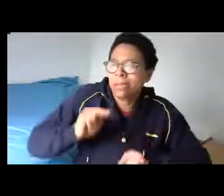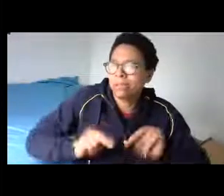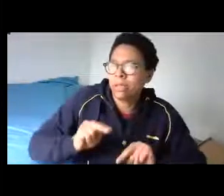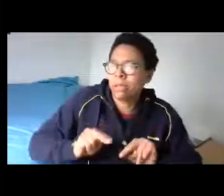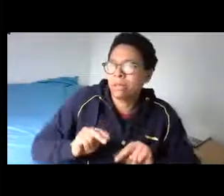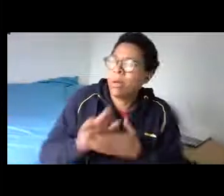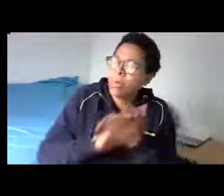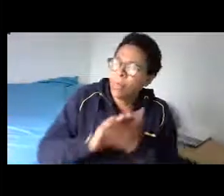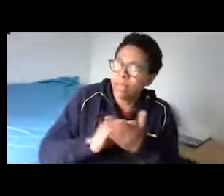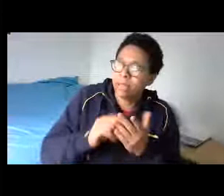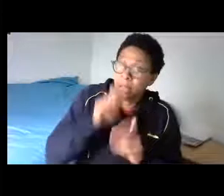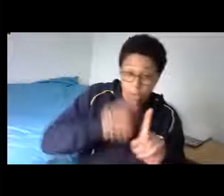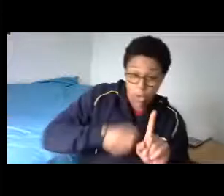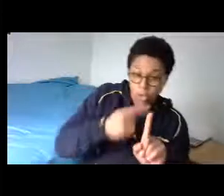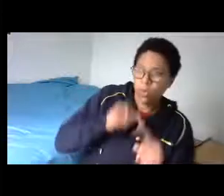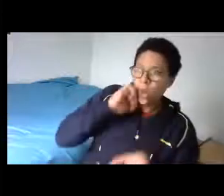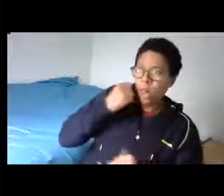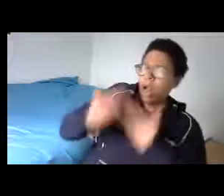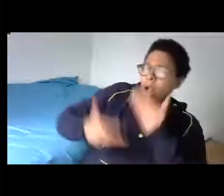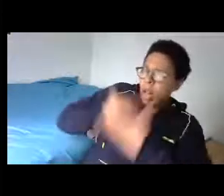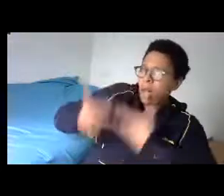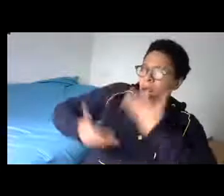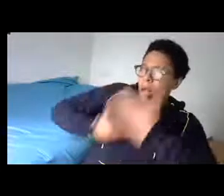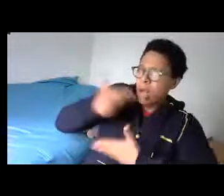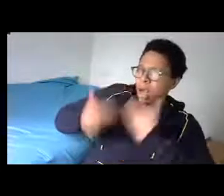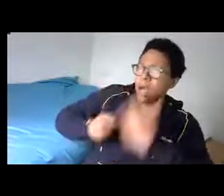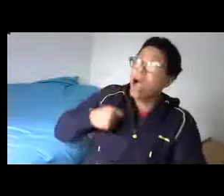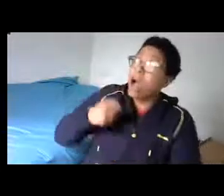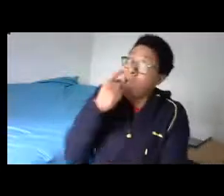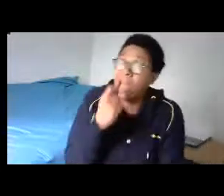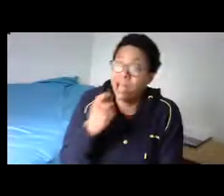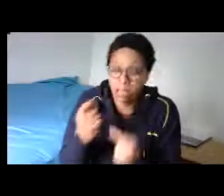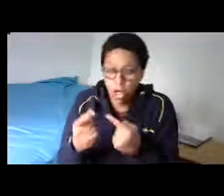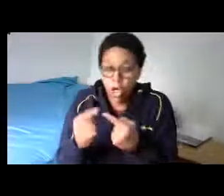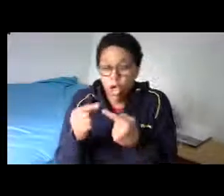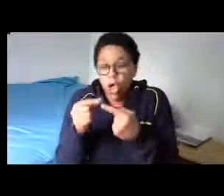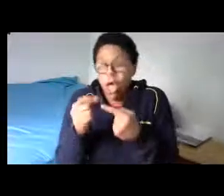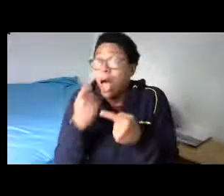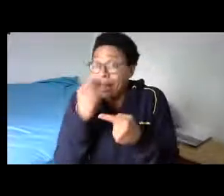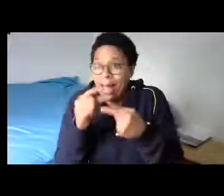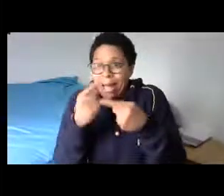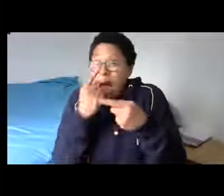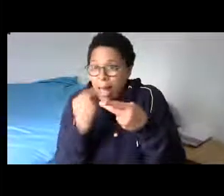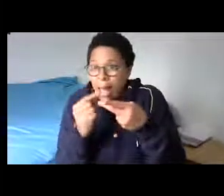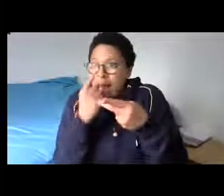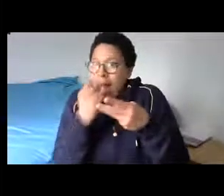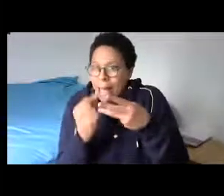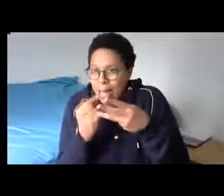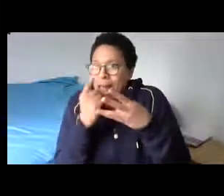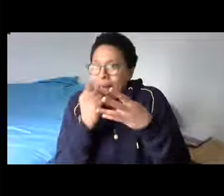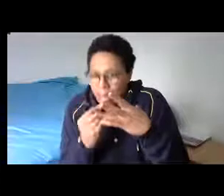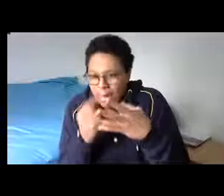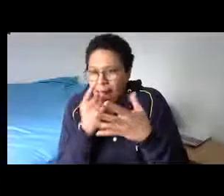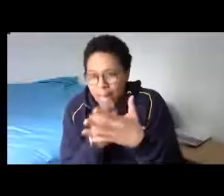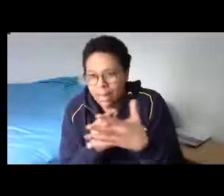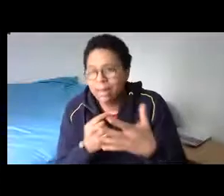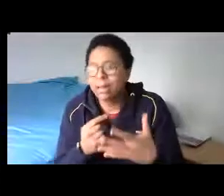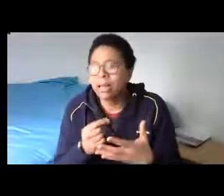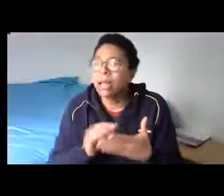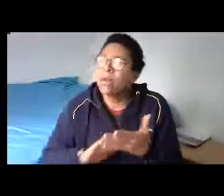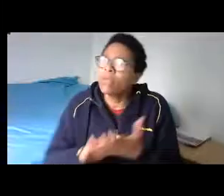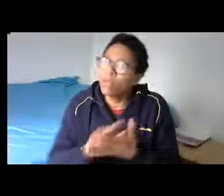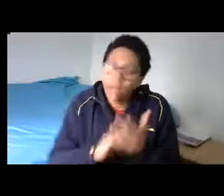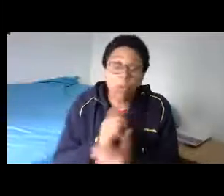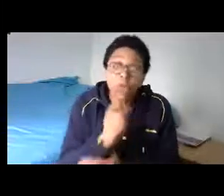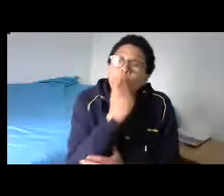then you kind of pushed to talk about good days and what you can do.